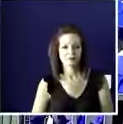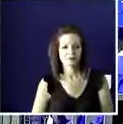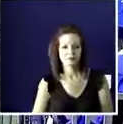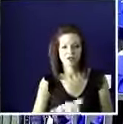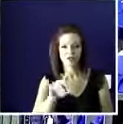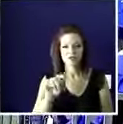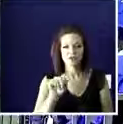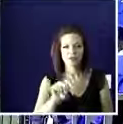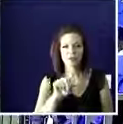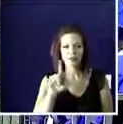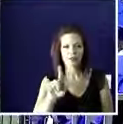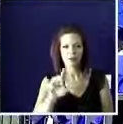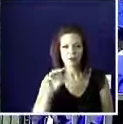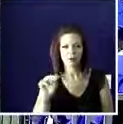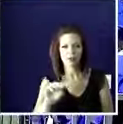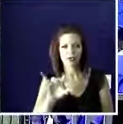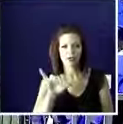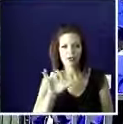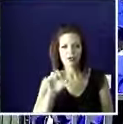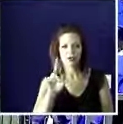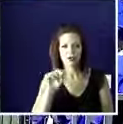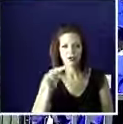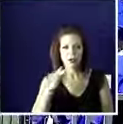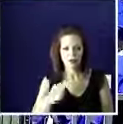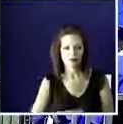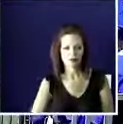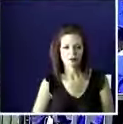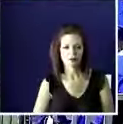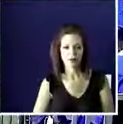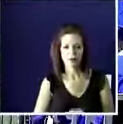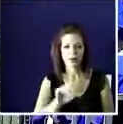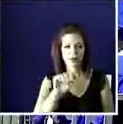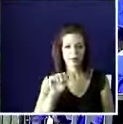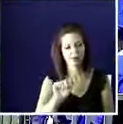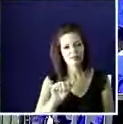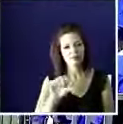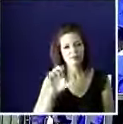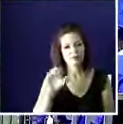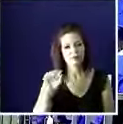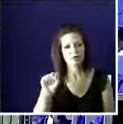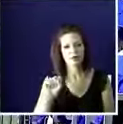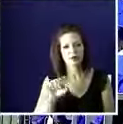Trinity Lee Marie Young. Elise Sophia Wells.